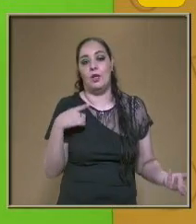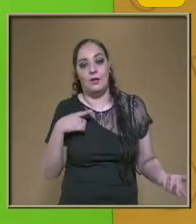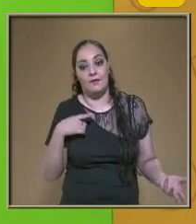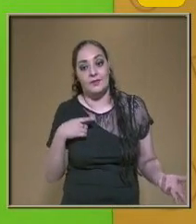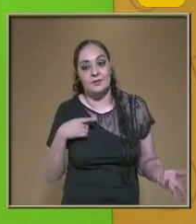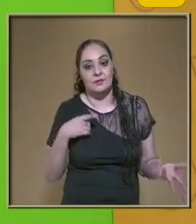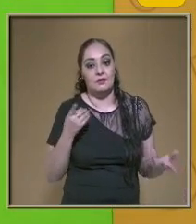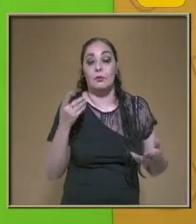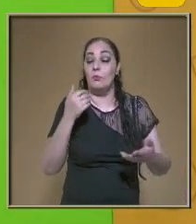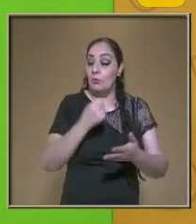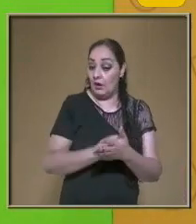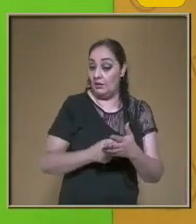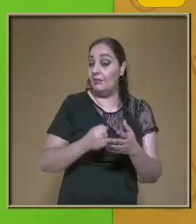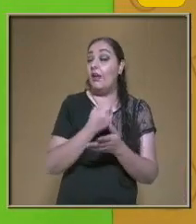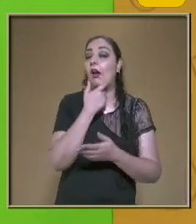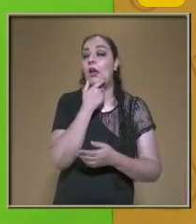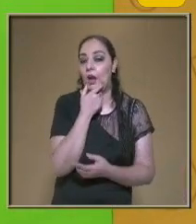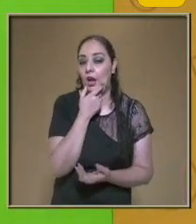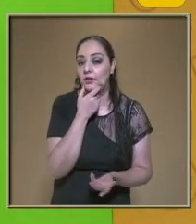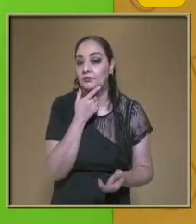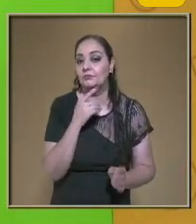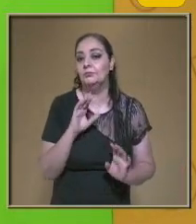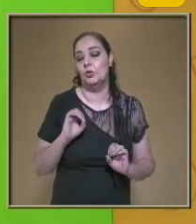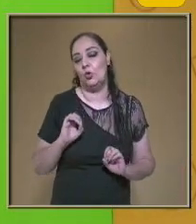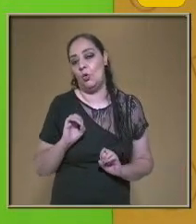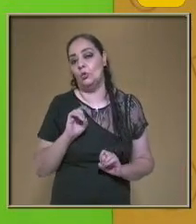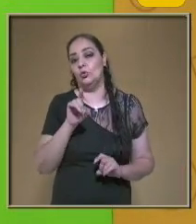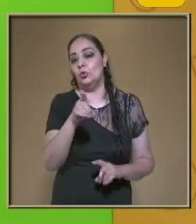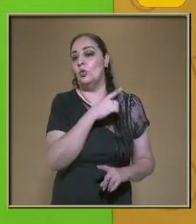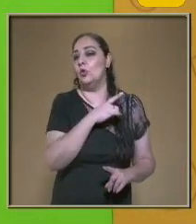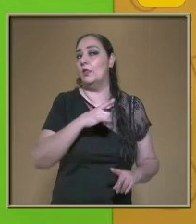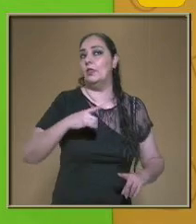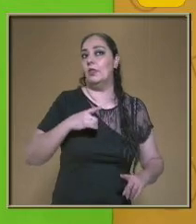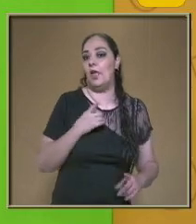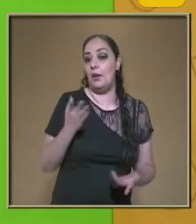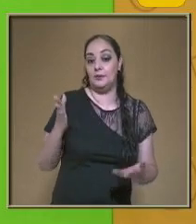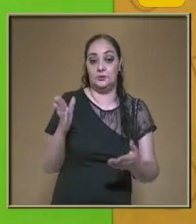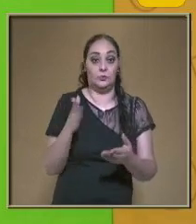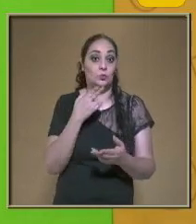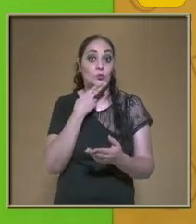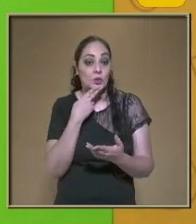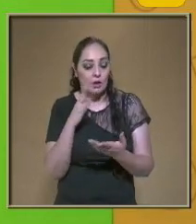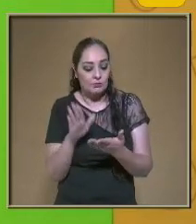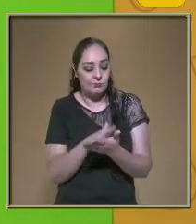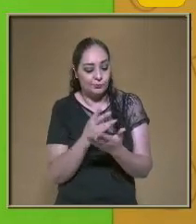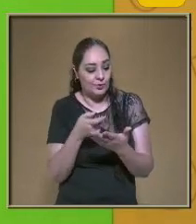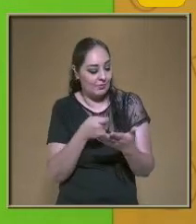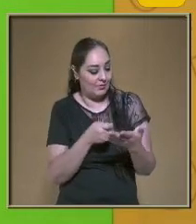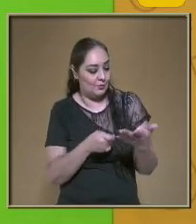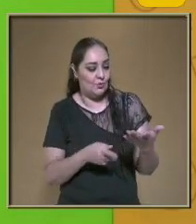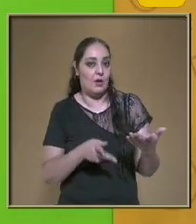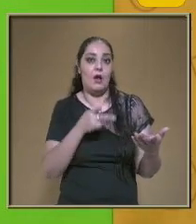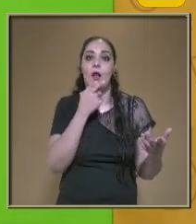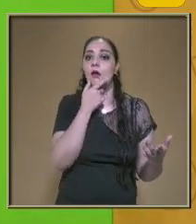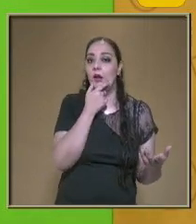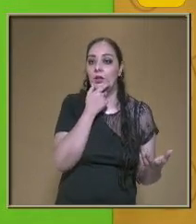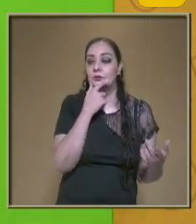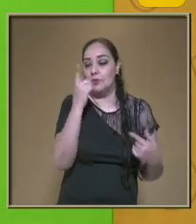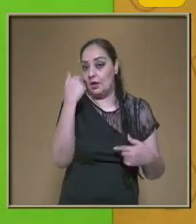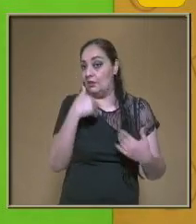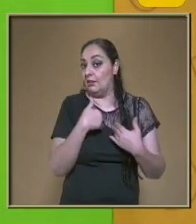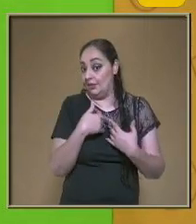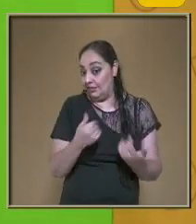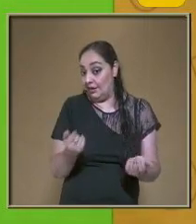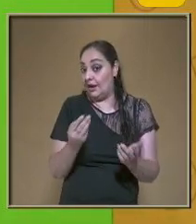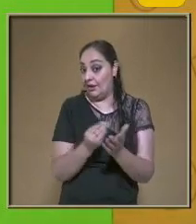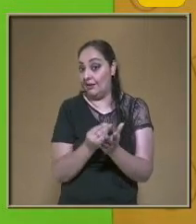you should practice English, or you should use your dictionary in English to comprehend the class of the